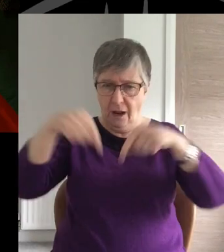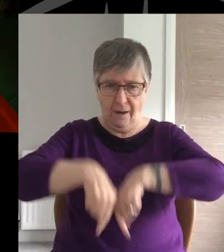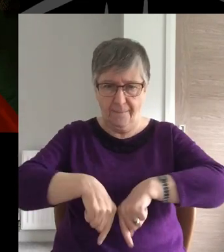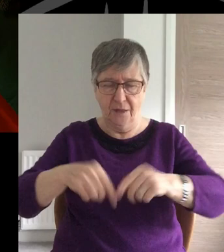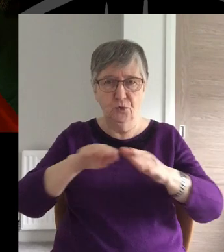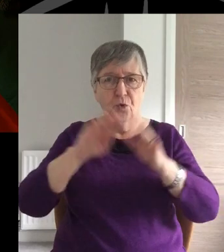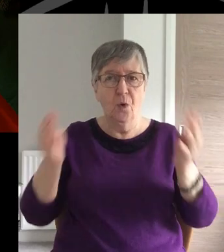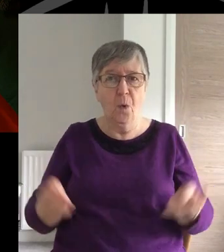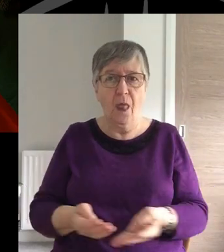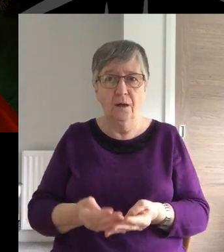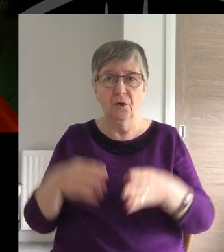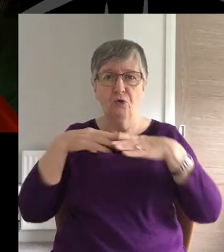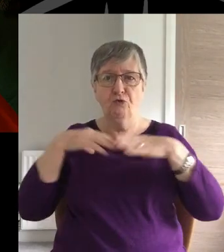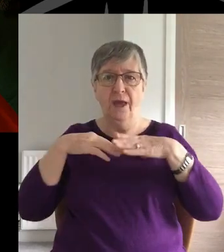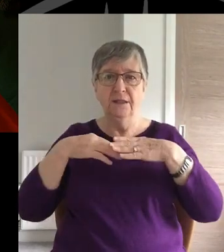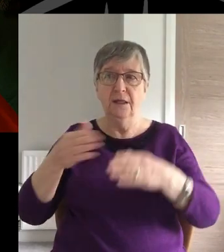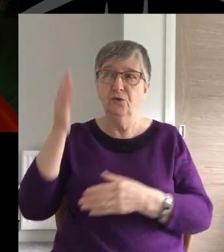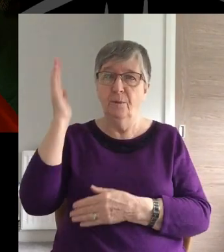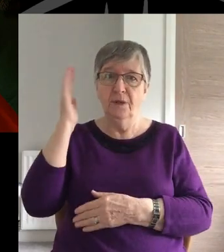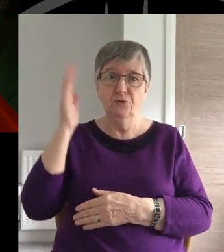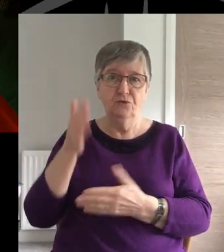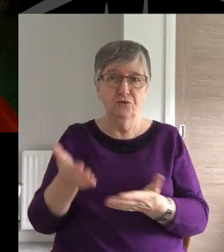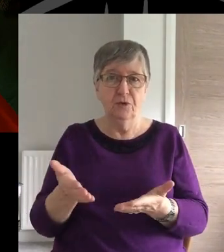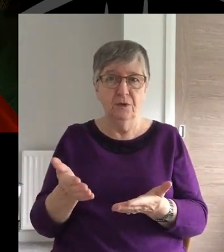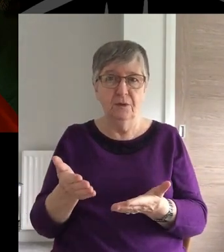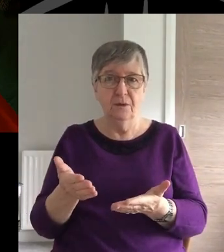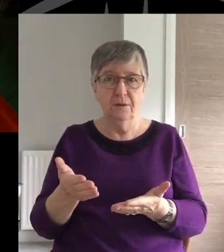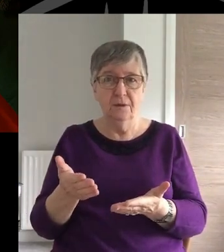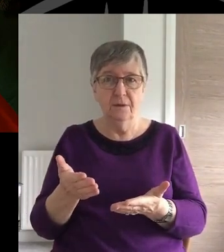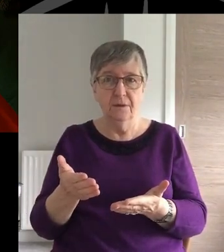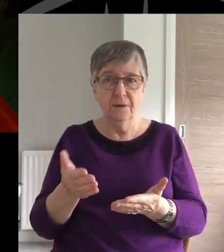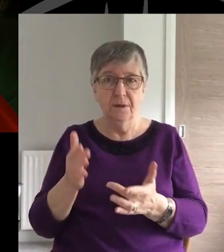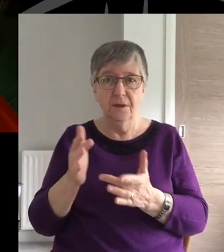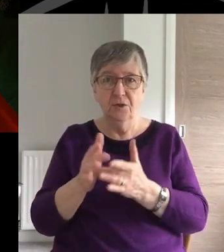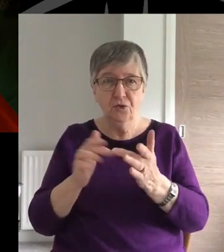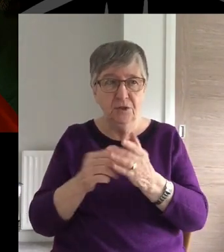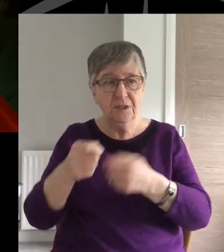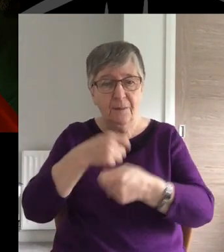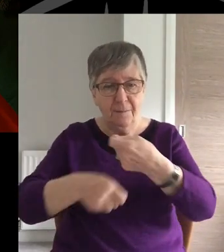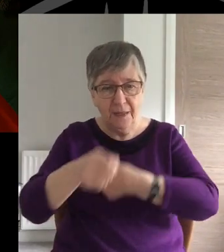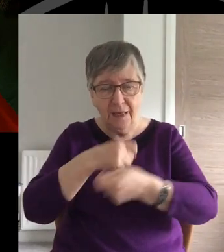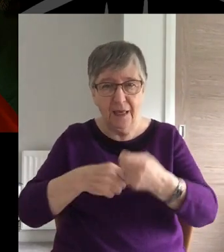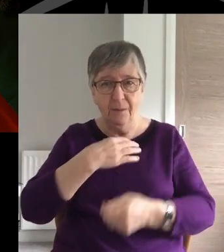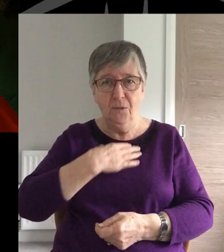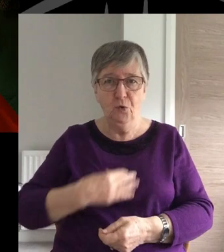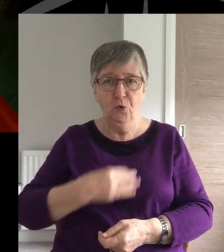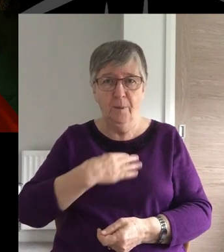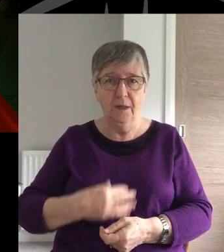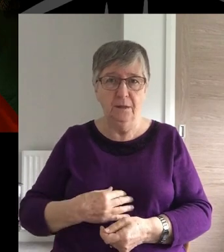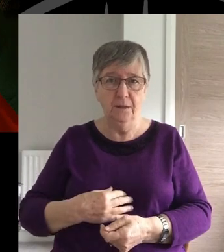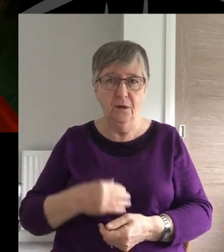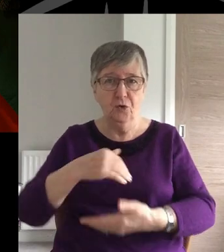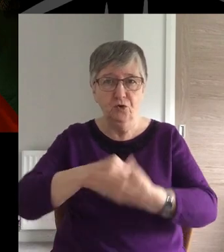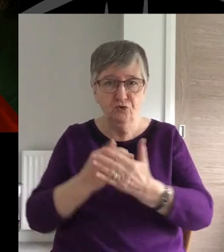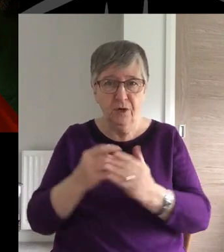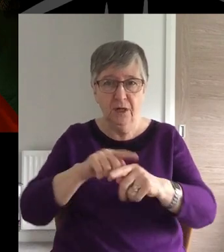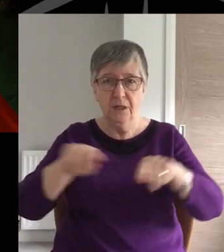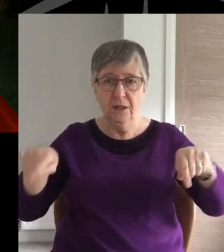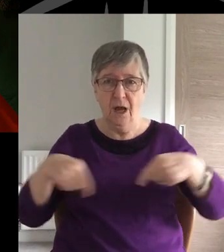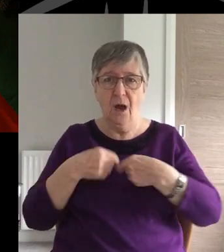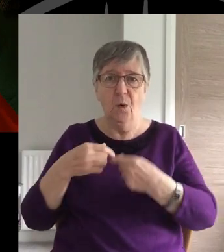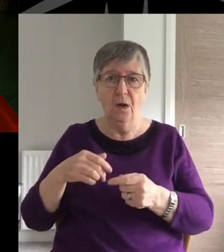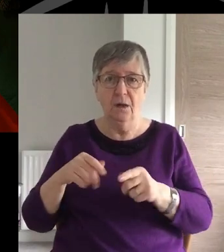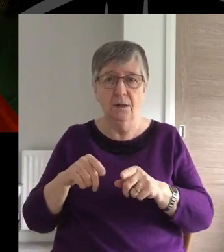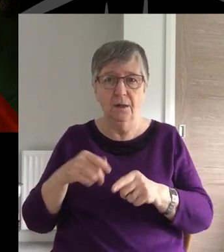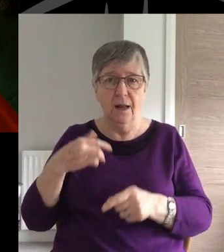the world ready for public ministry, but he became human. He shared our humanity.